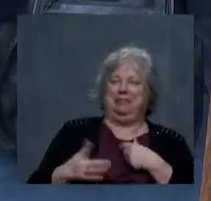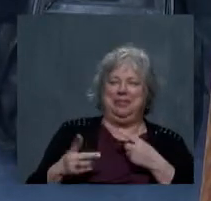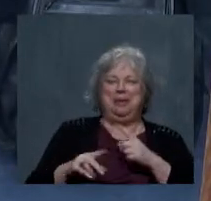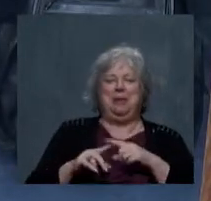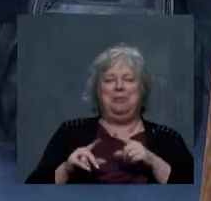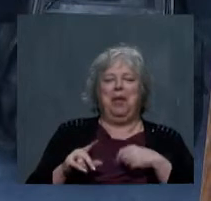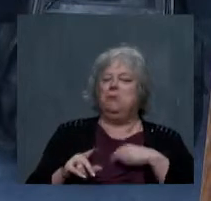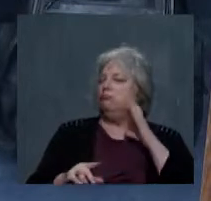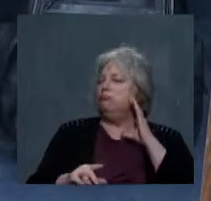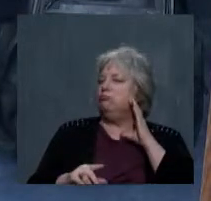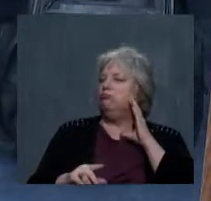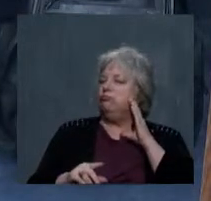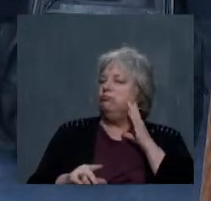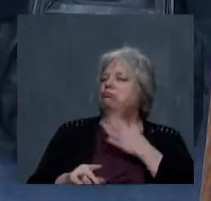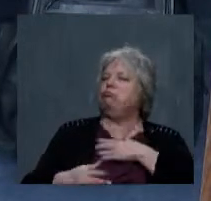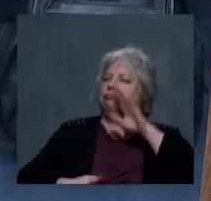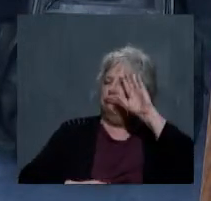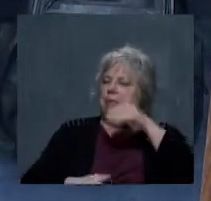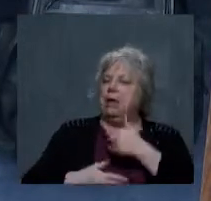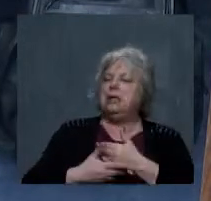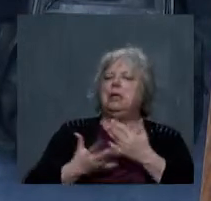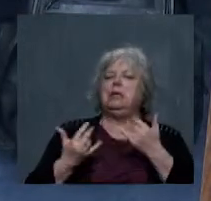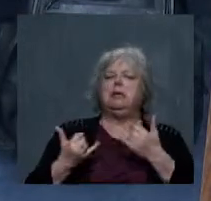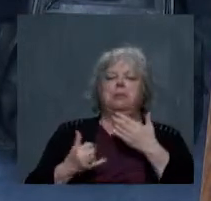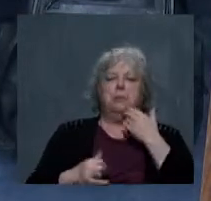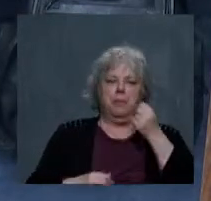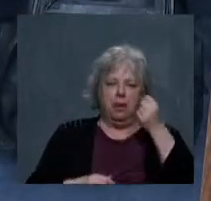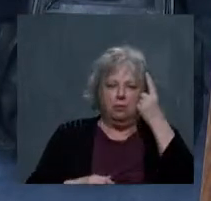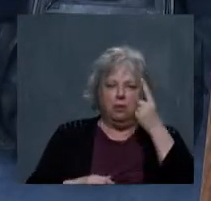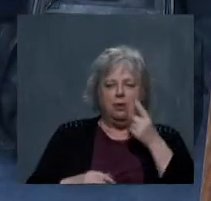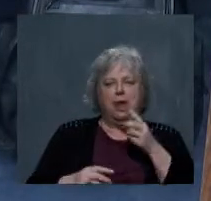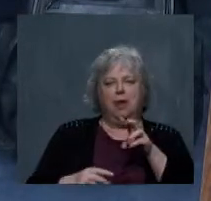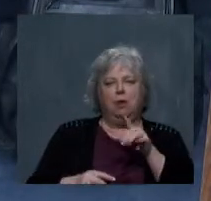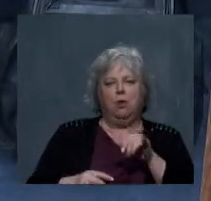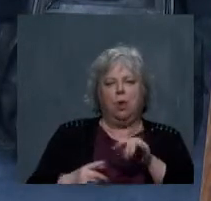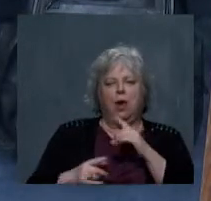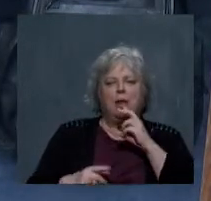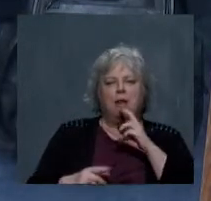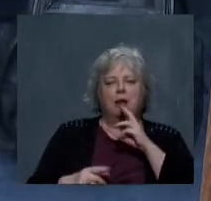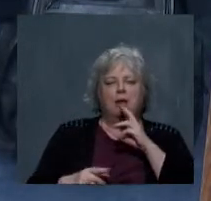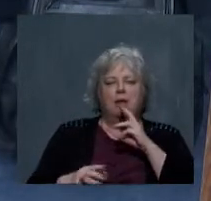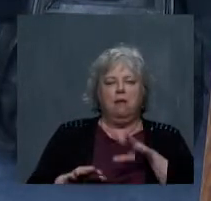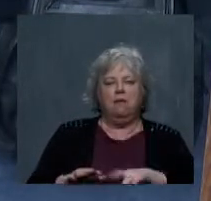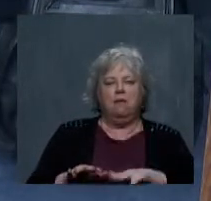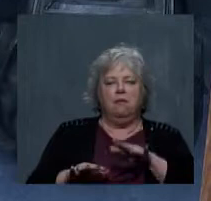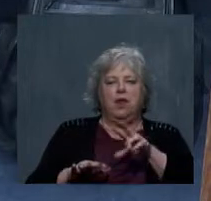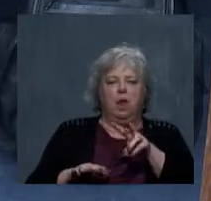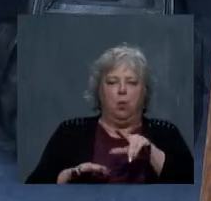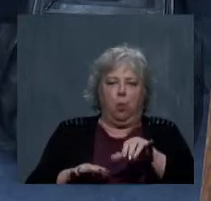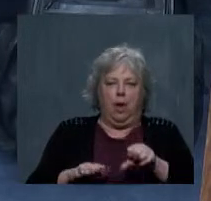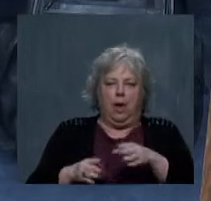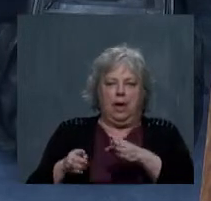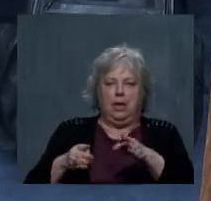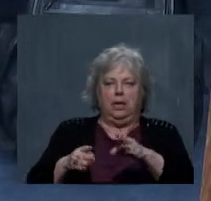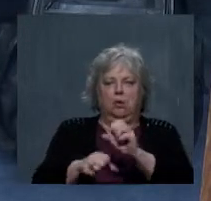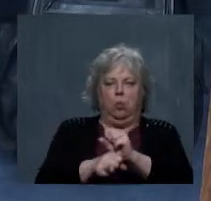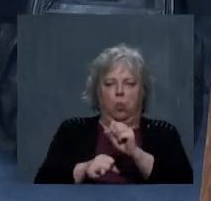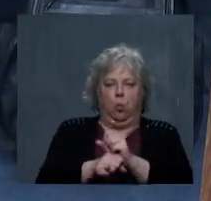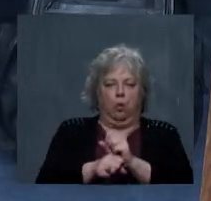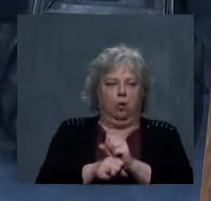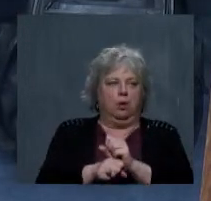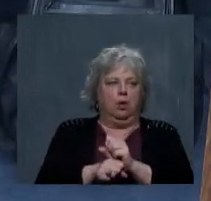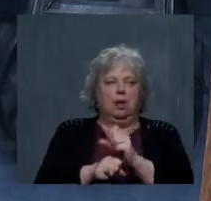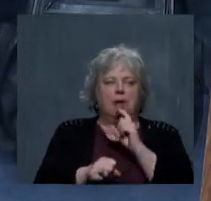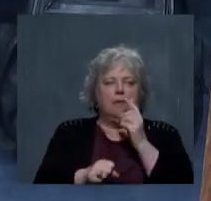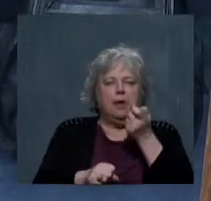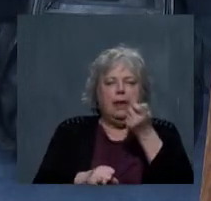done by listening to him is understand how floodways work. There is very little room between the